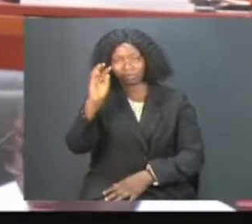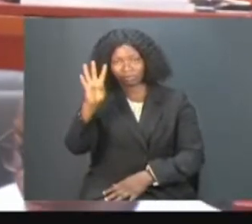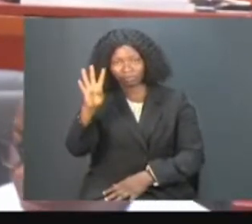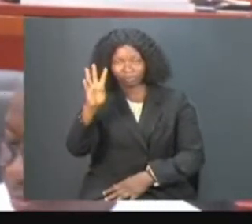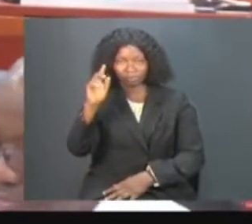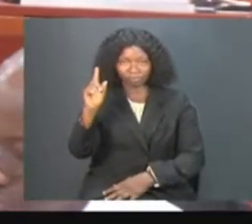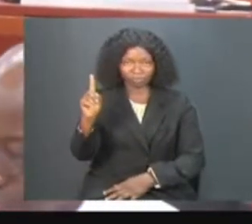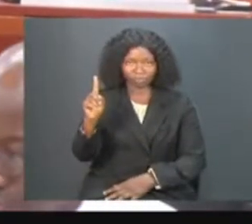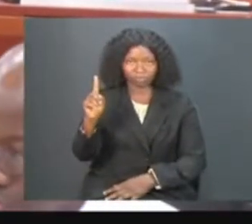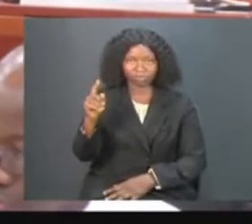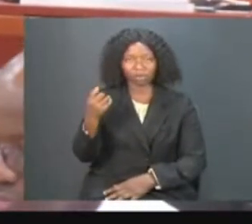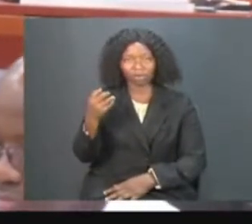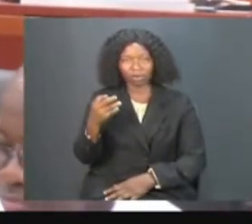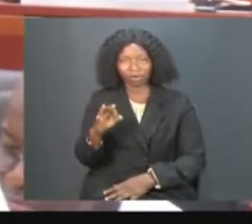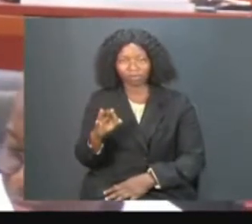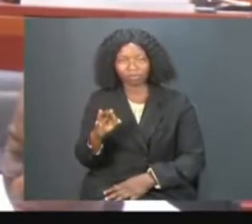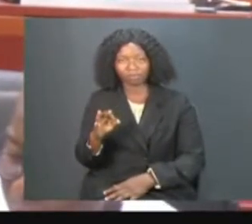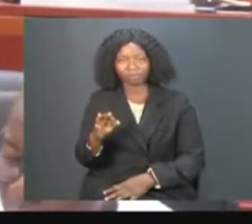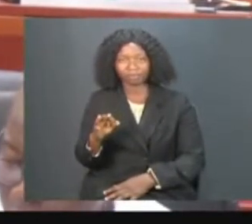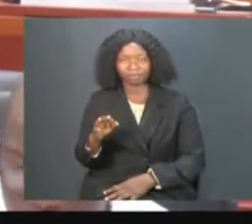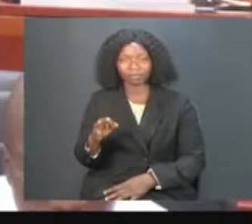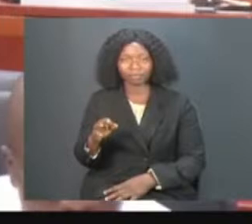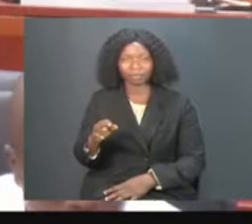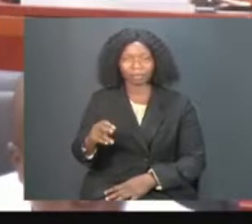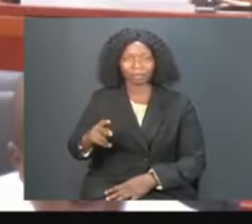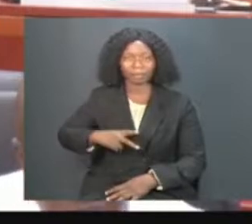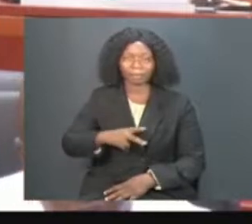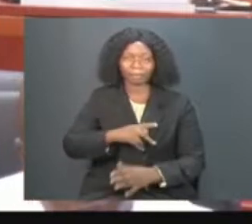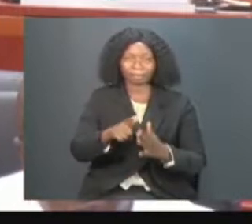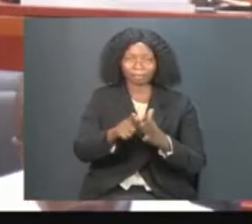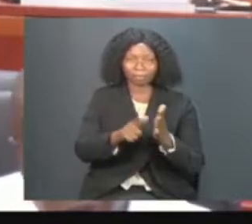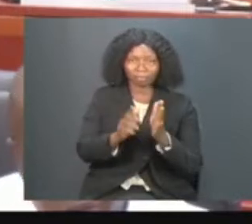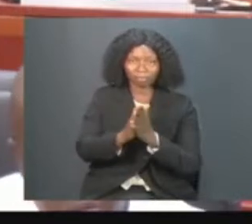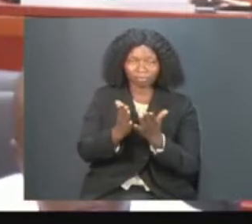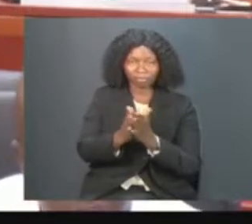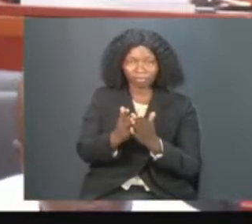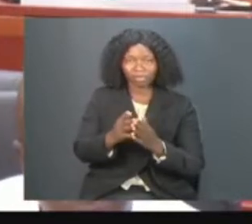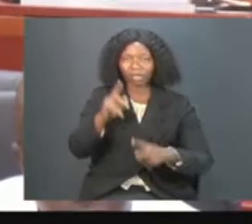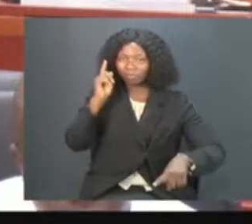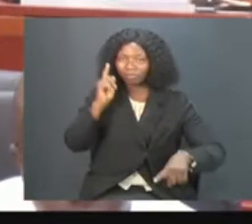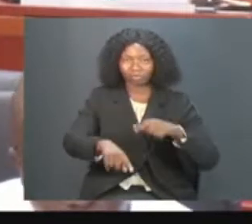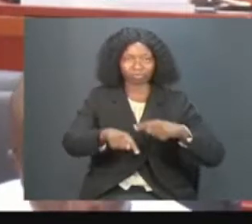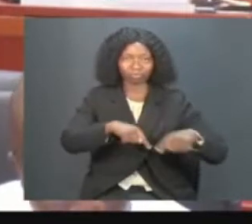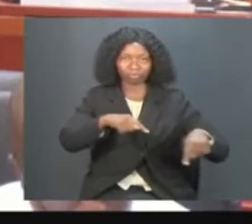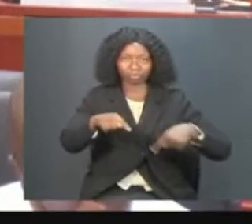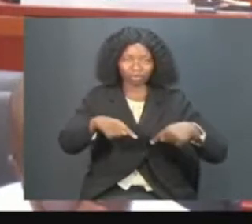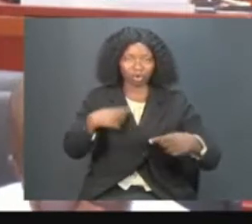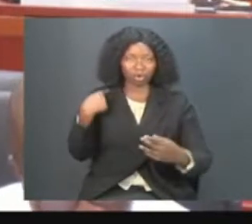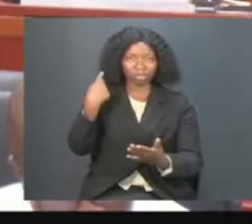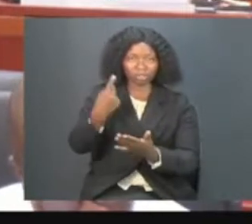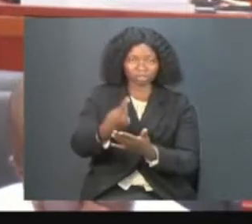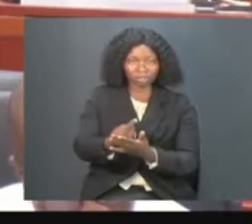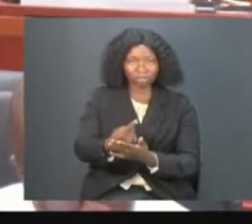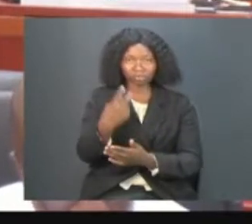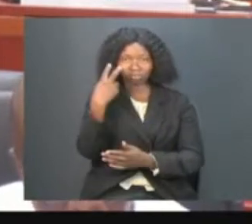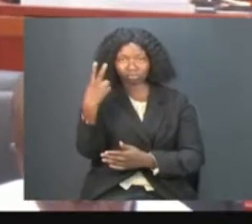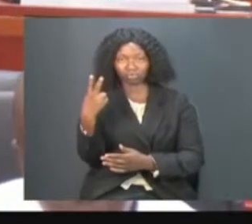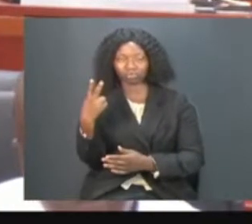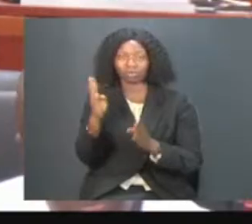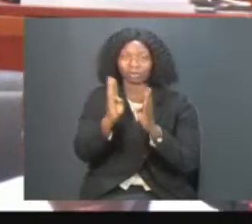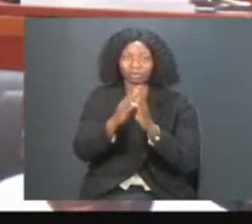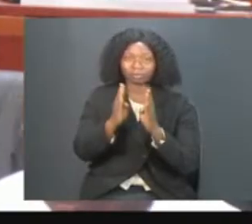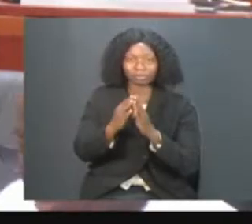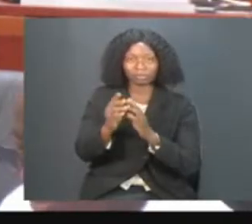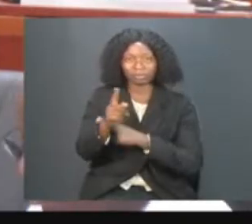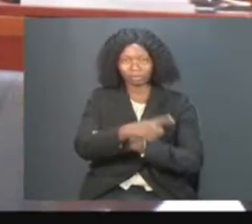104.1 of the Standing Orders, which requires that a motion shall not be debated until at least 2 sitting days